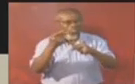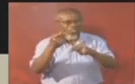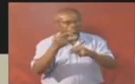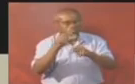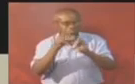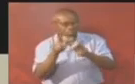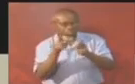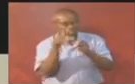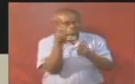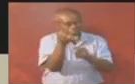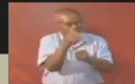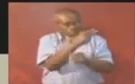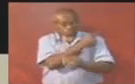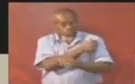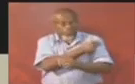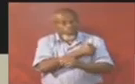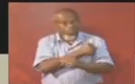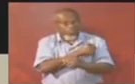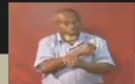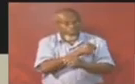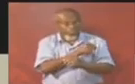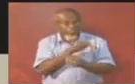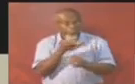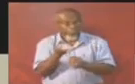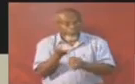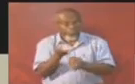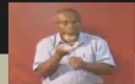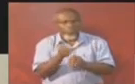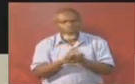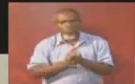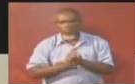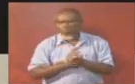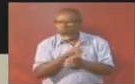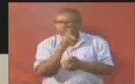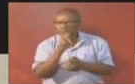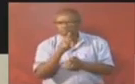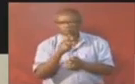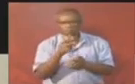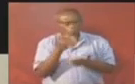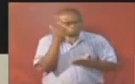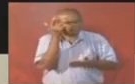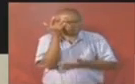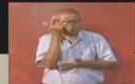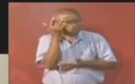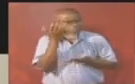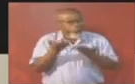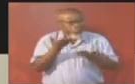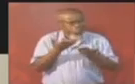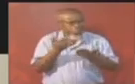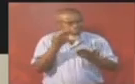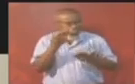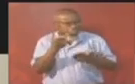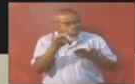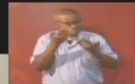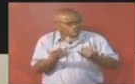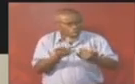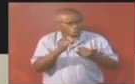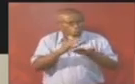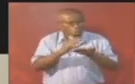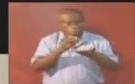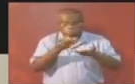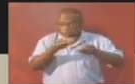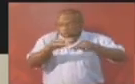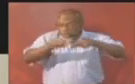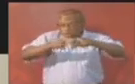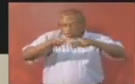hospital occupancy alone. My concern and question is, what could really be responsible for these high numbers, and especially